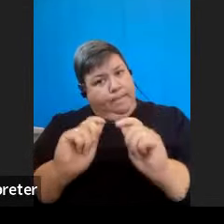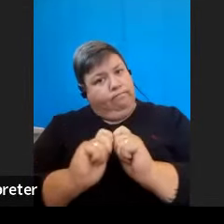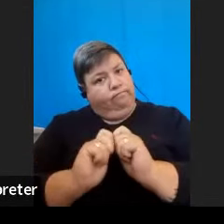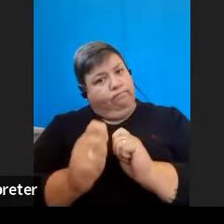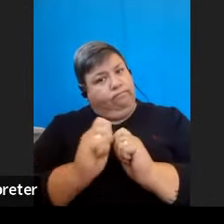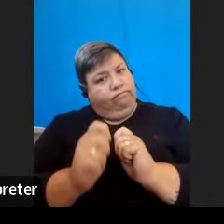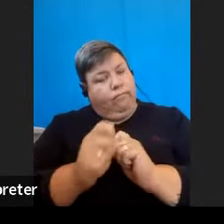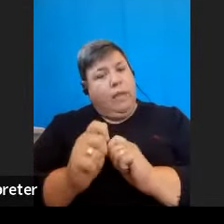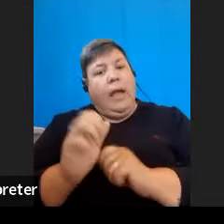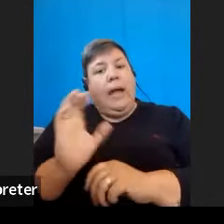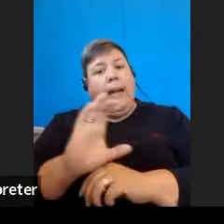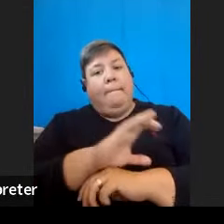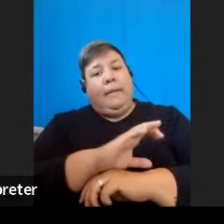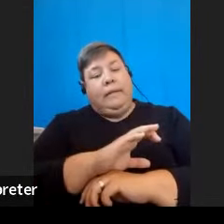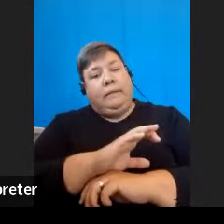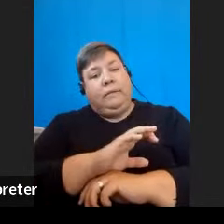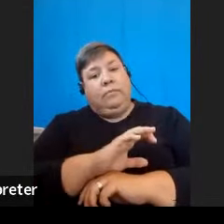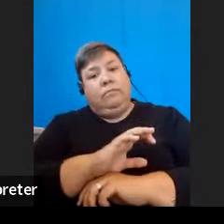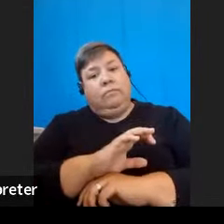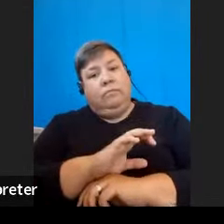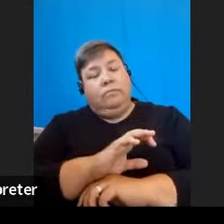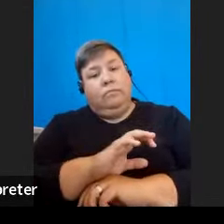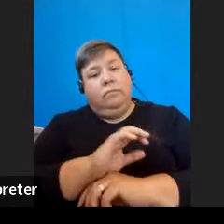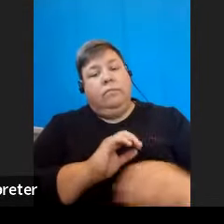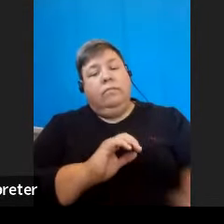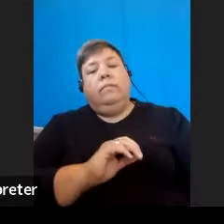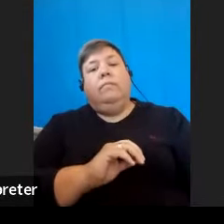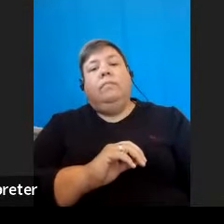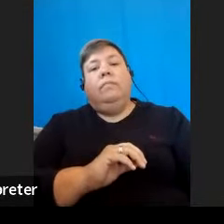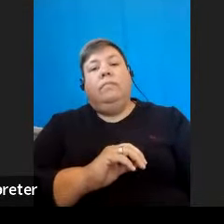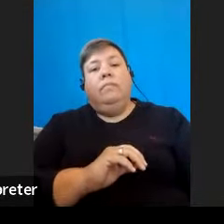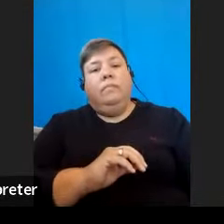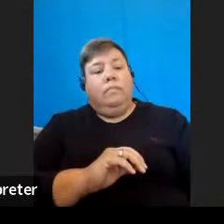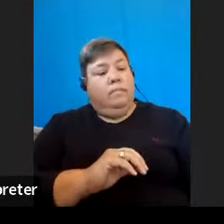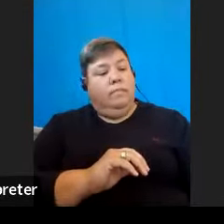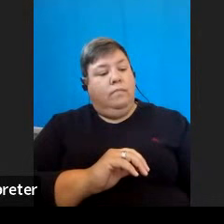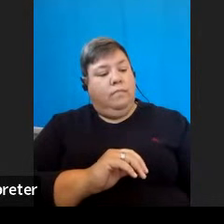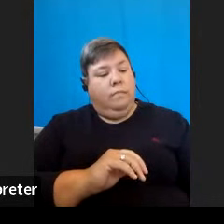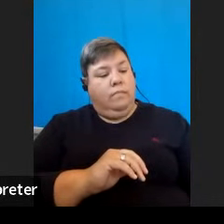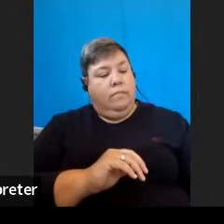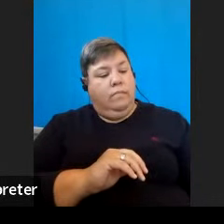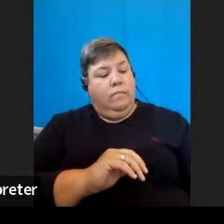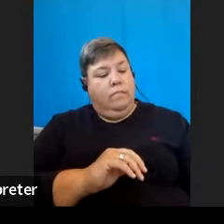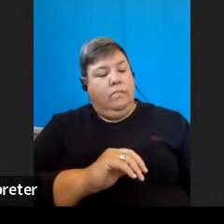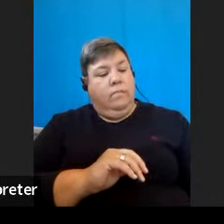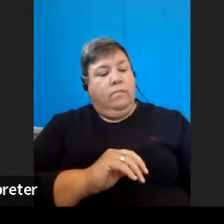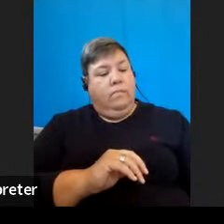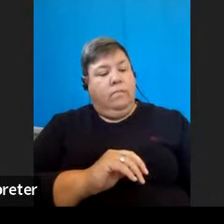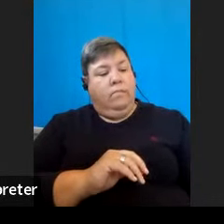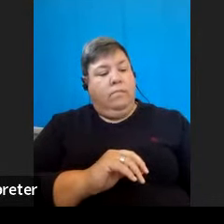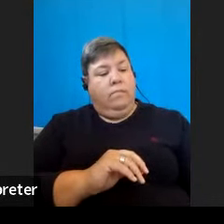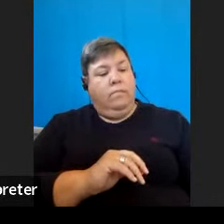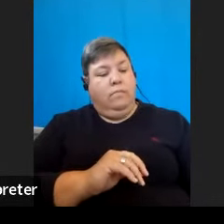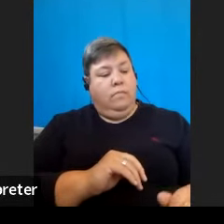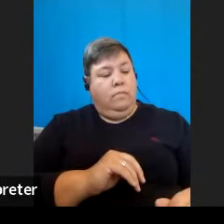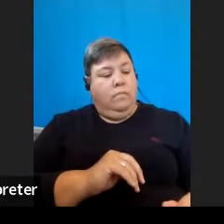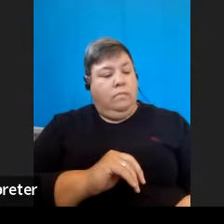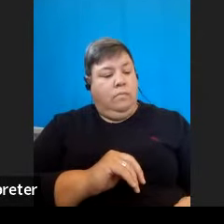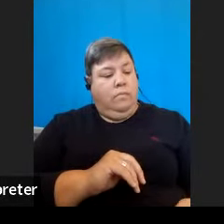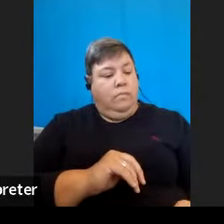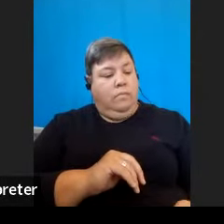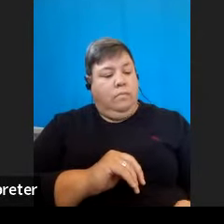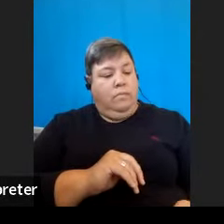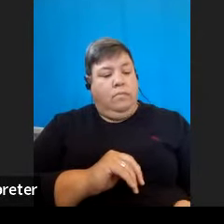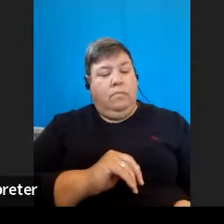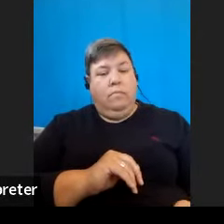arrive with the documents and exempts cannot be done. Does SAPS take AEO